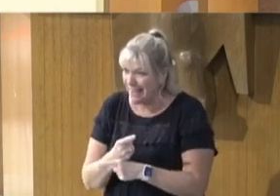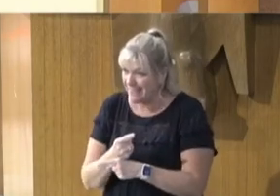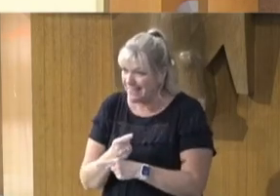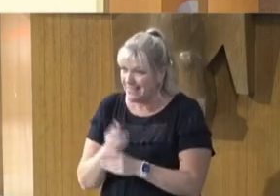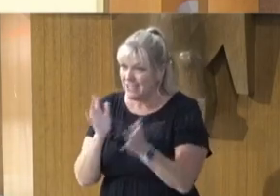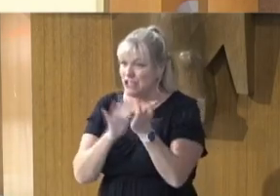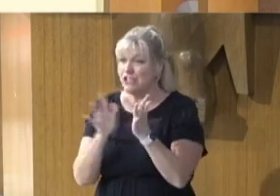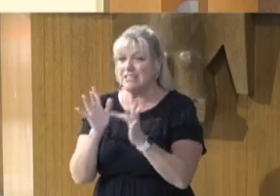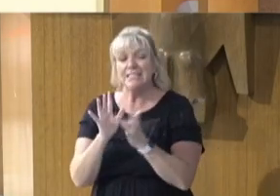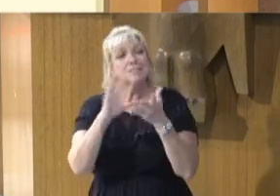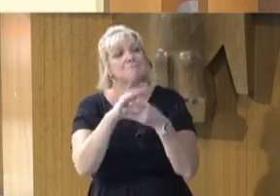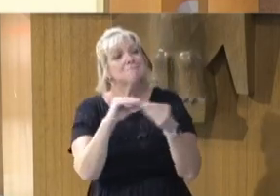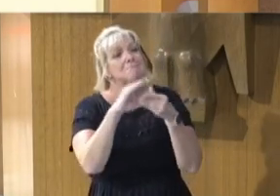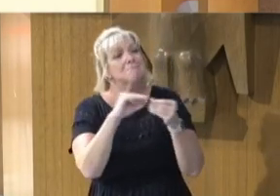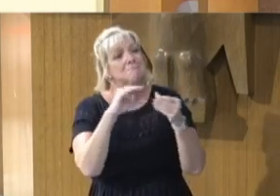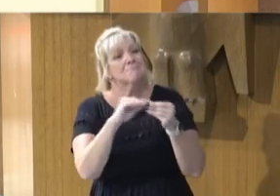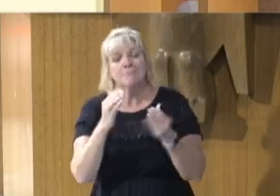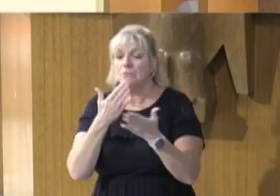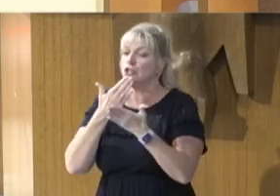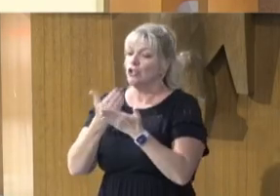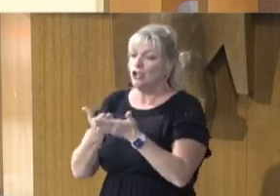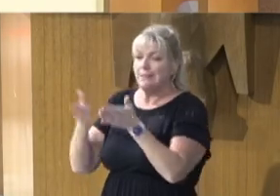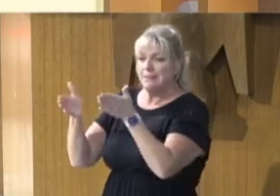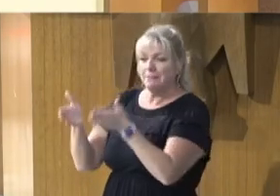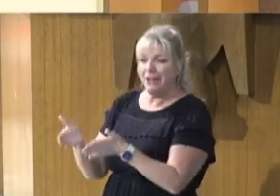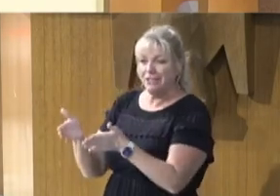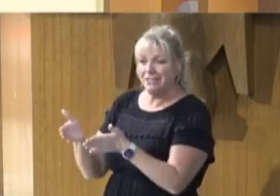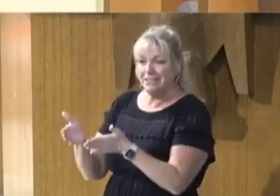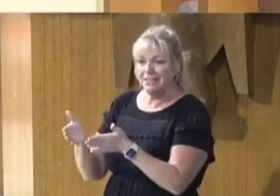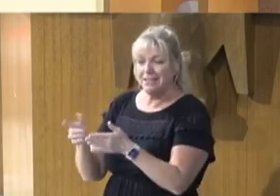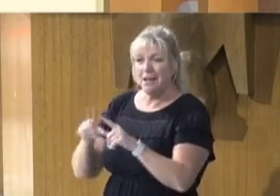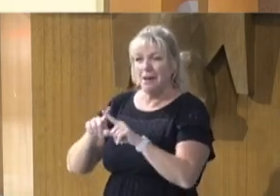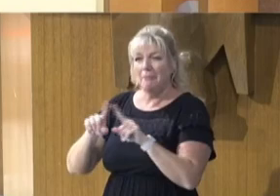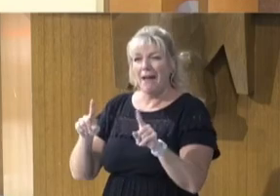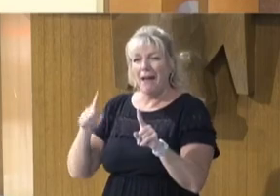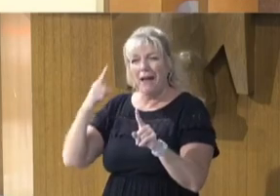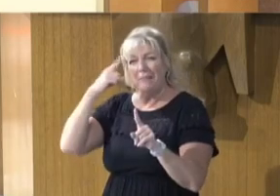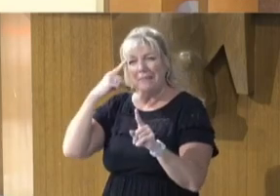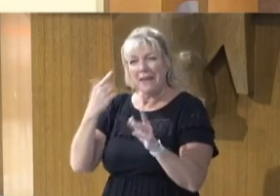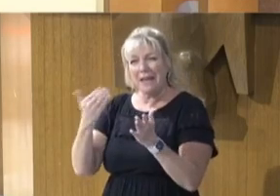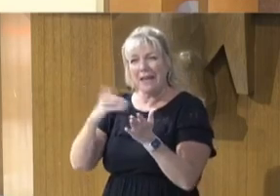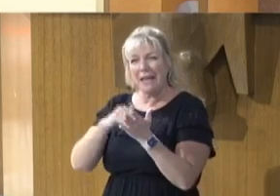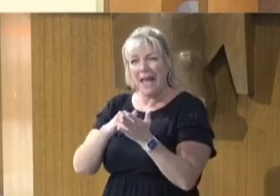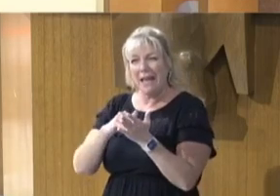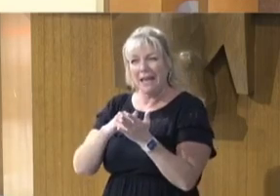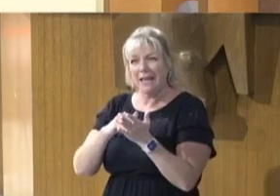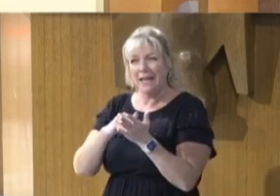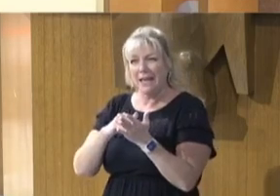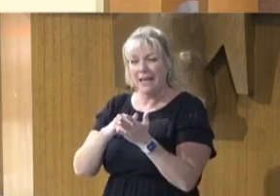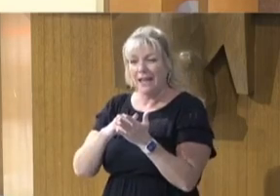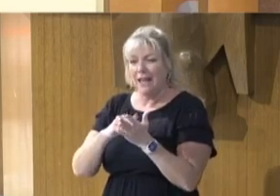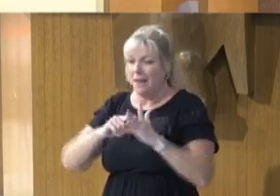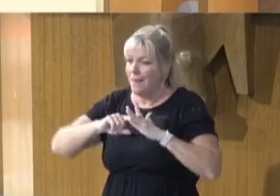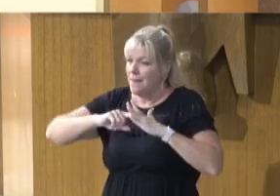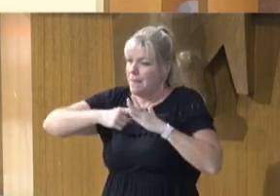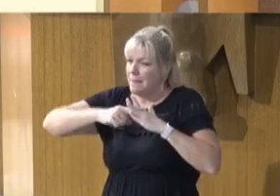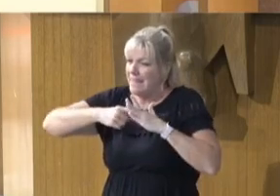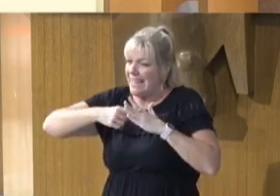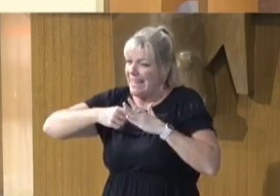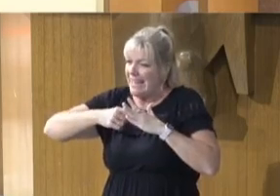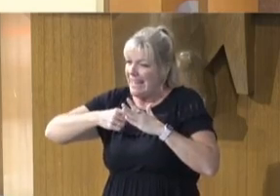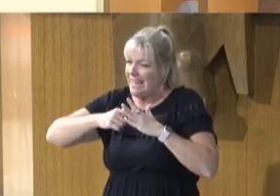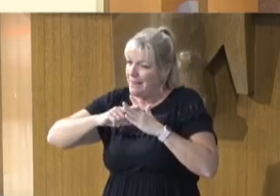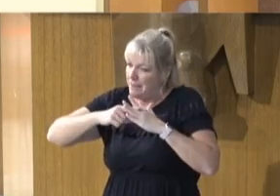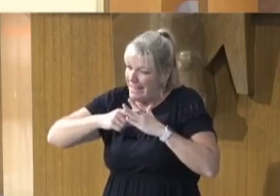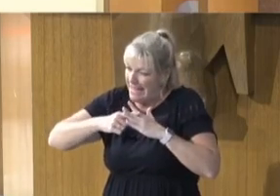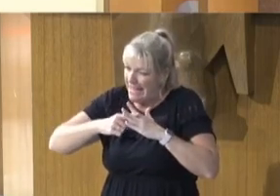telling of this story. But I keep thinking back to that initial beginning of his goodness